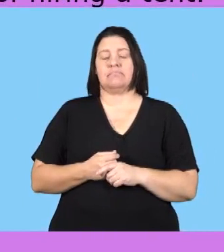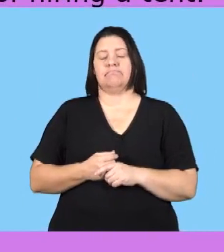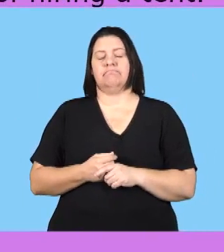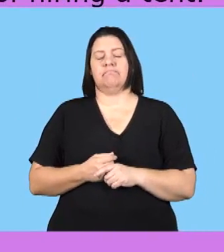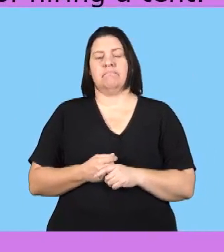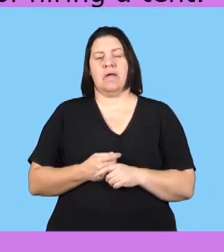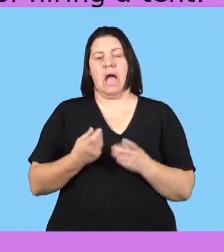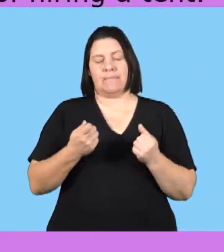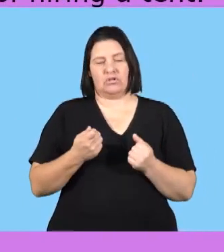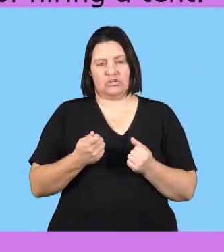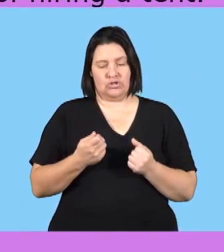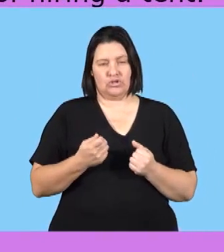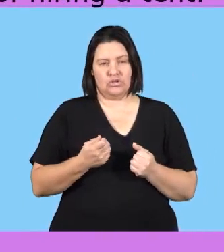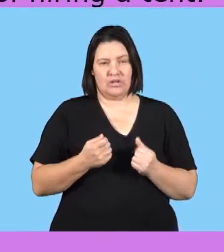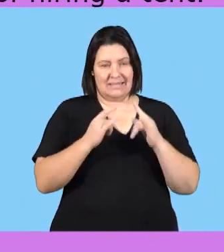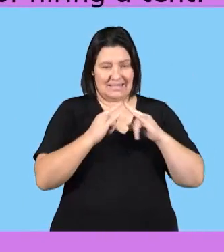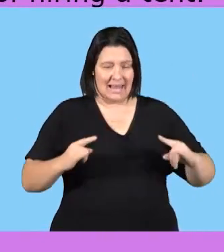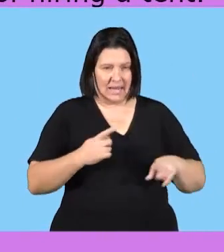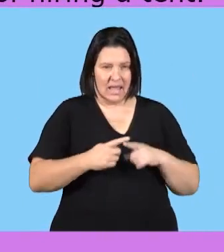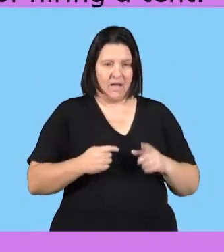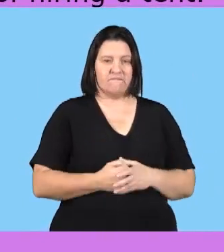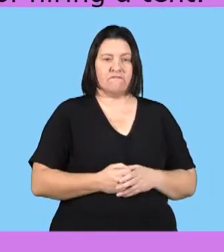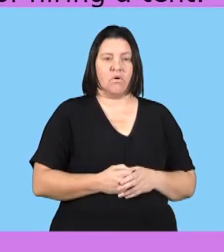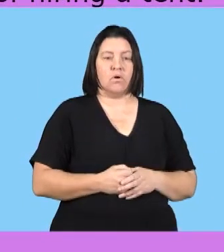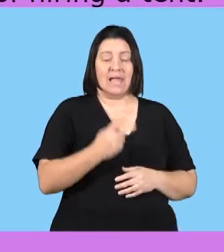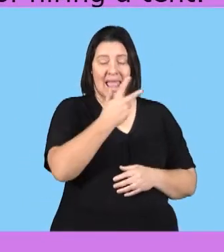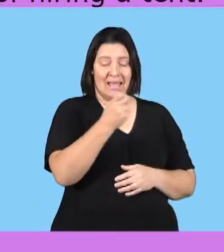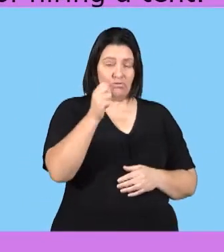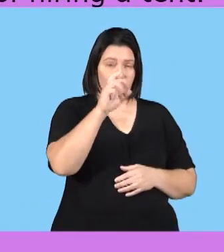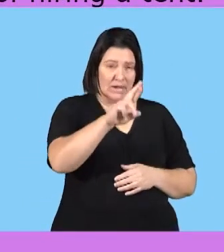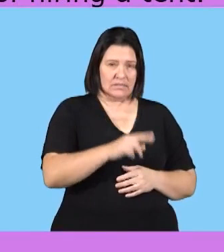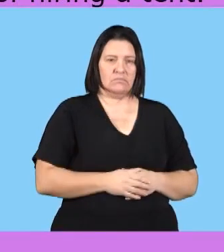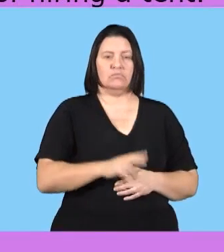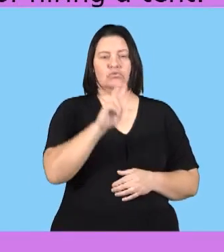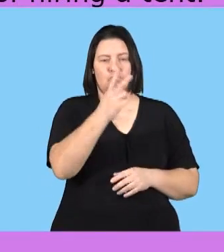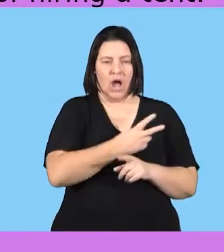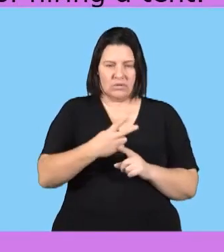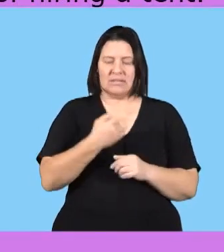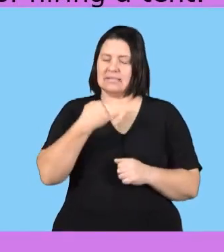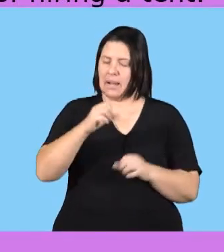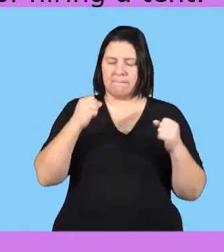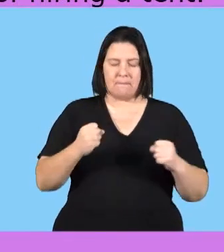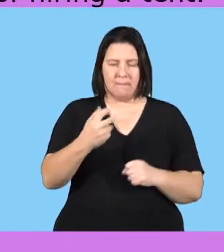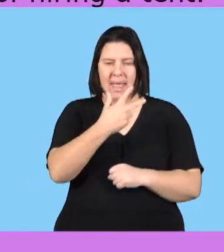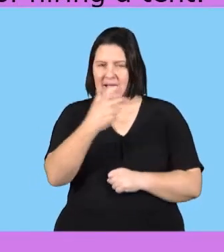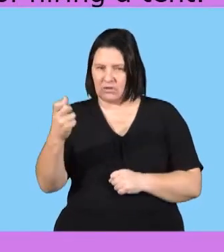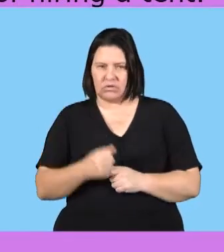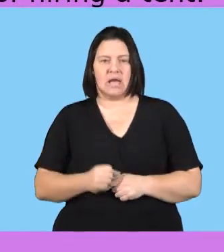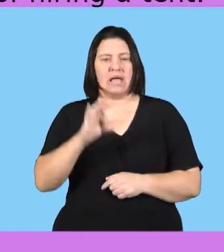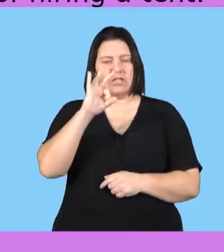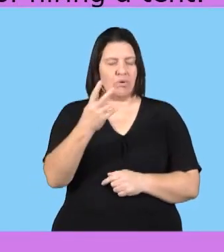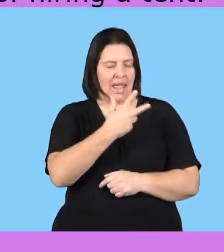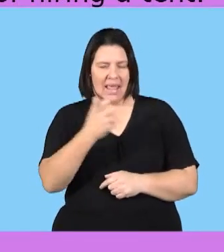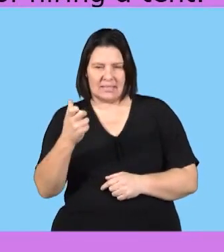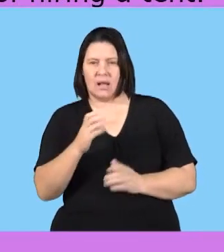a tent. For 1 hour, we said it's 800 rand. 2 hours, still 800 rand.